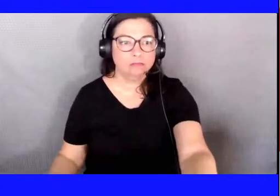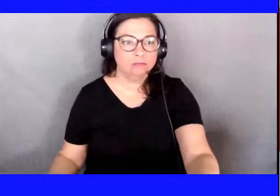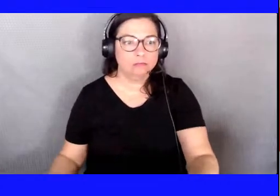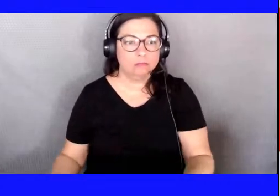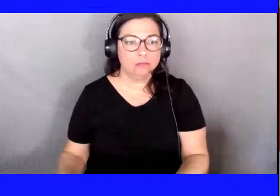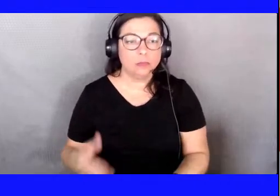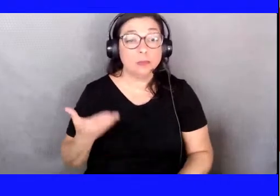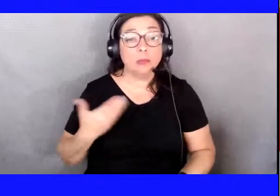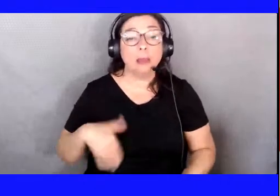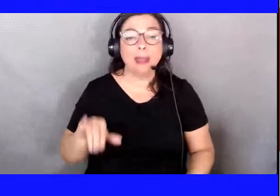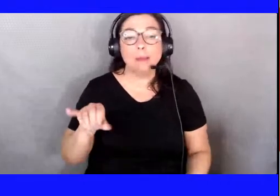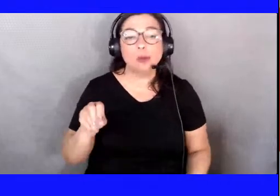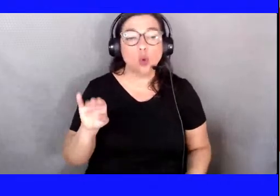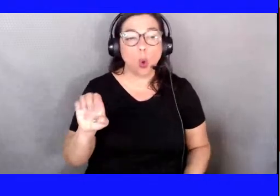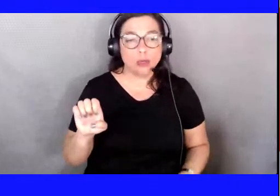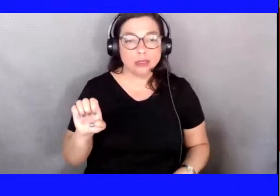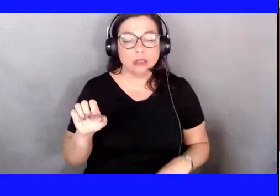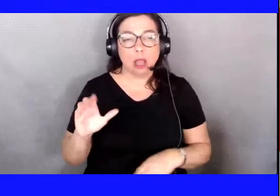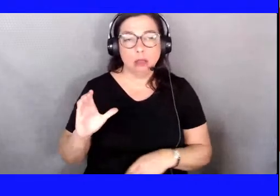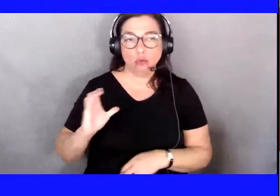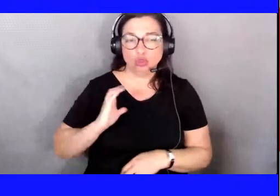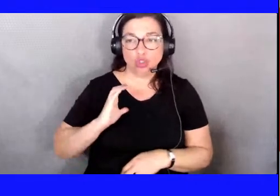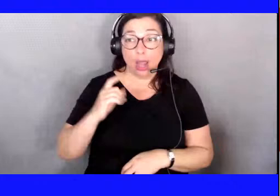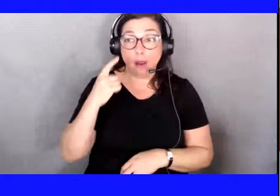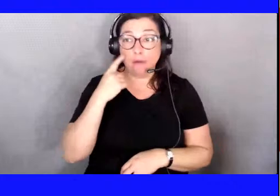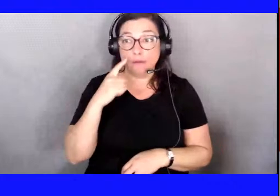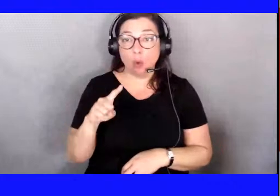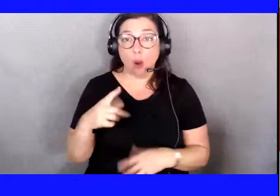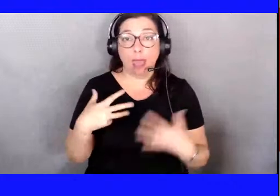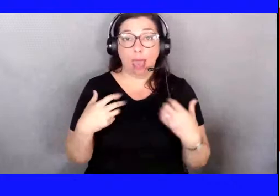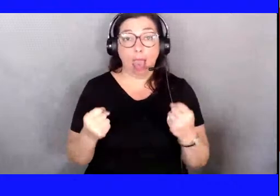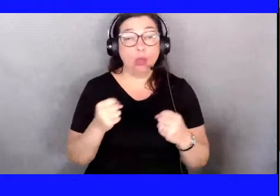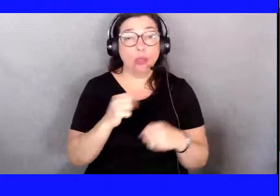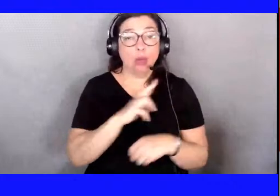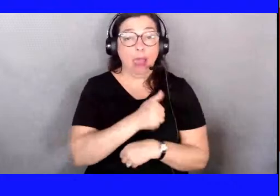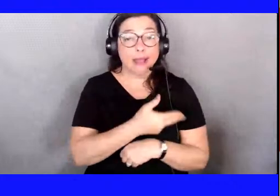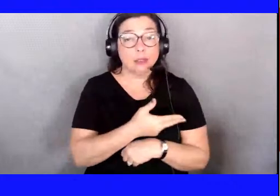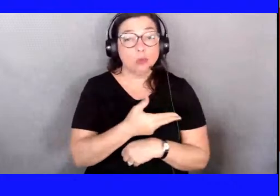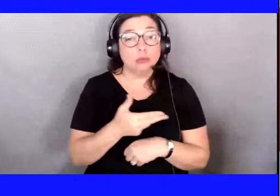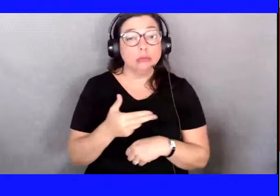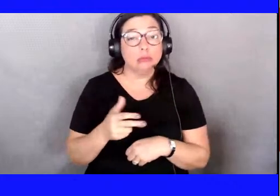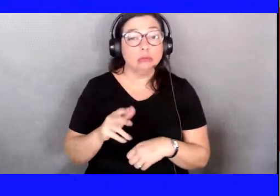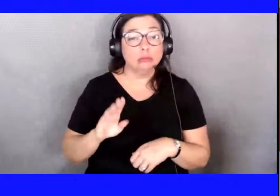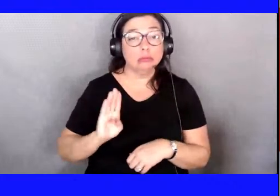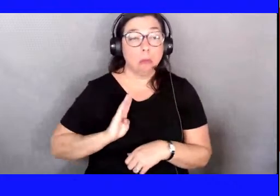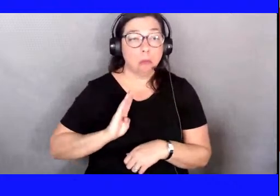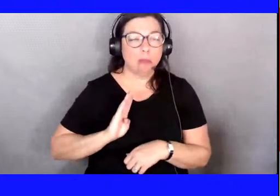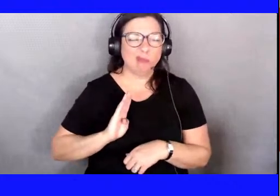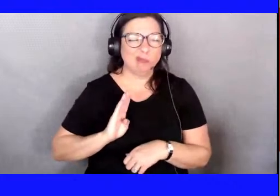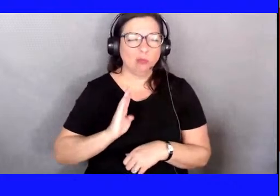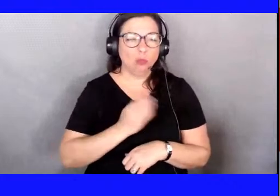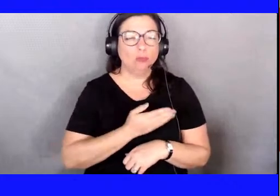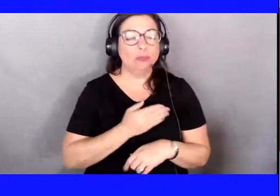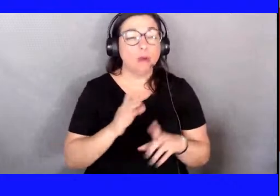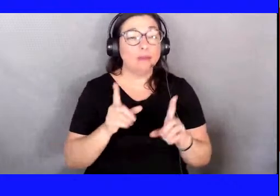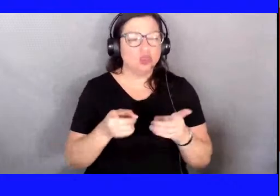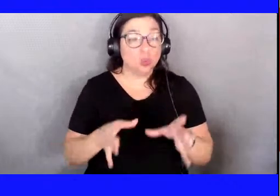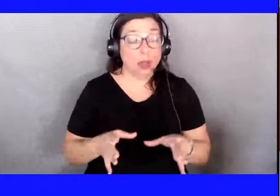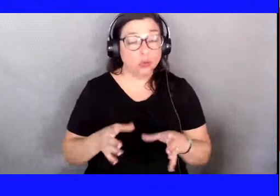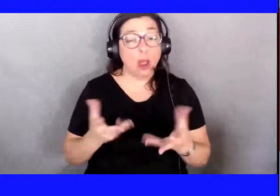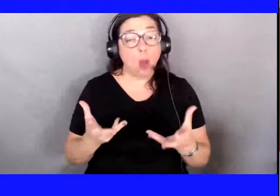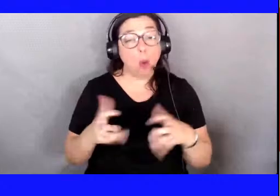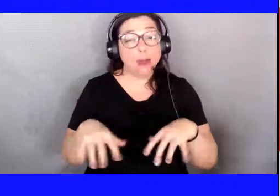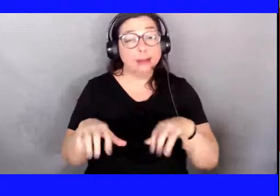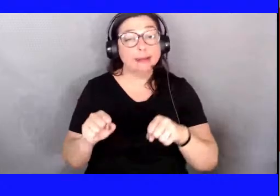My name is Jose Pagan. I'm the chair of the Health and Hospitals Board of Directors and the chair of the Capital Committee. I would like to take this opportunity